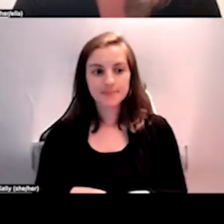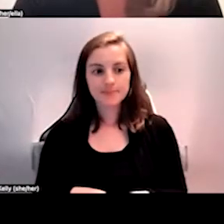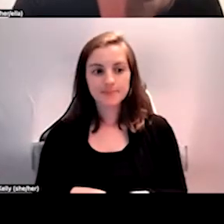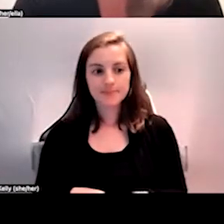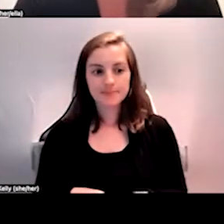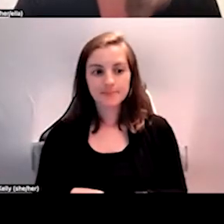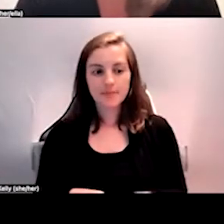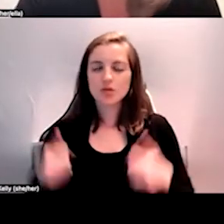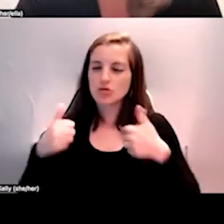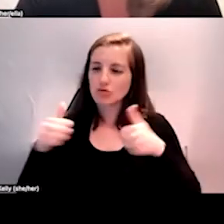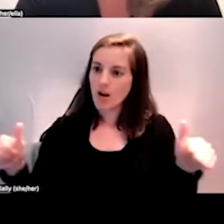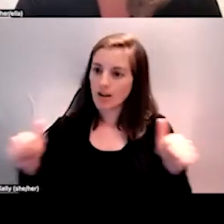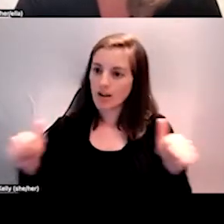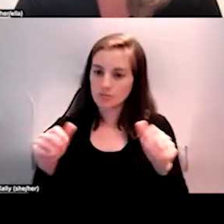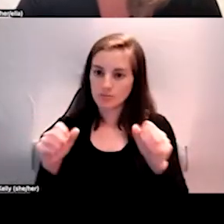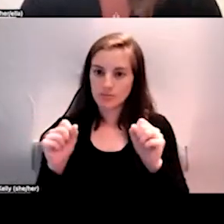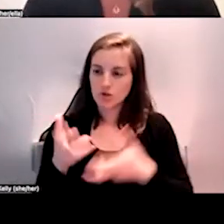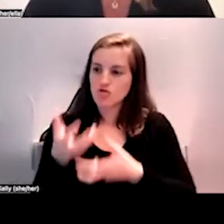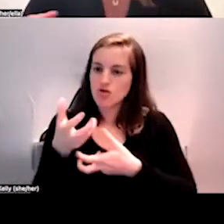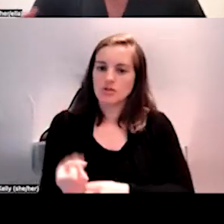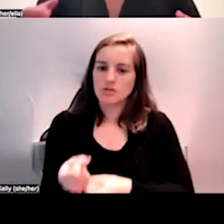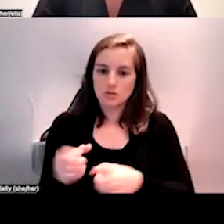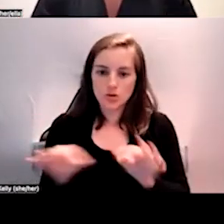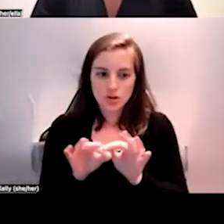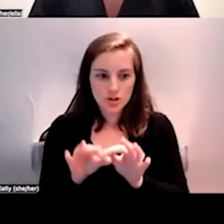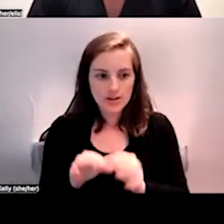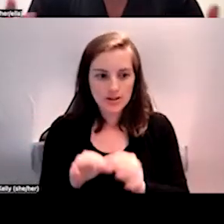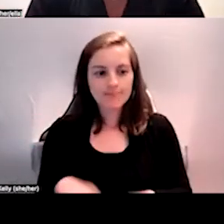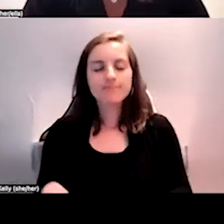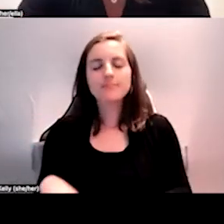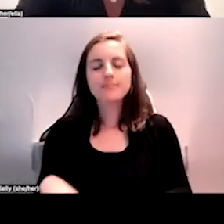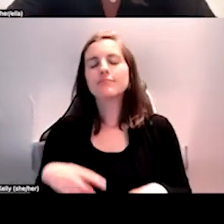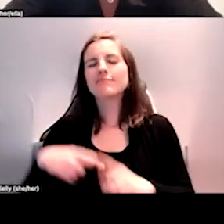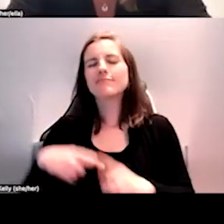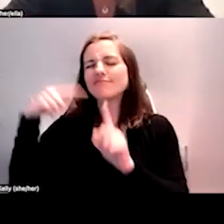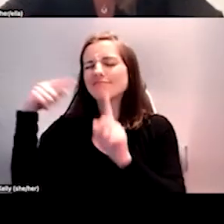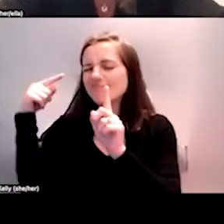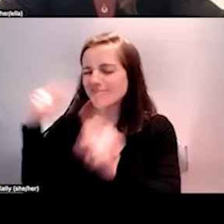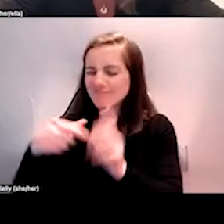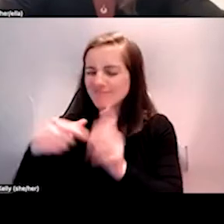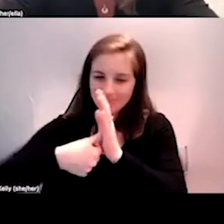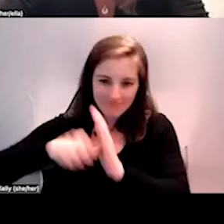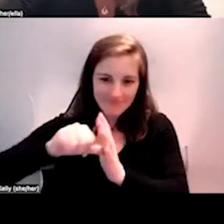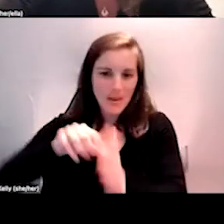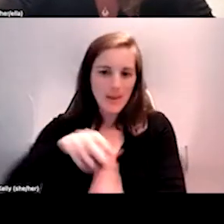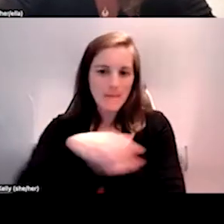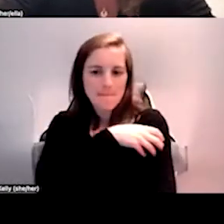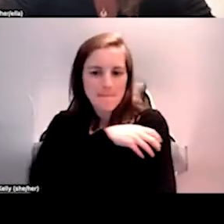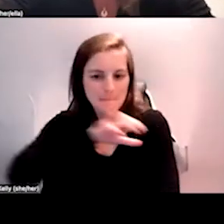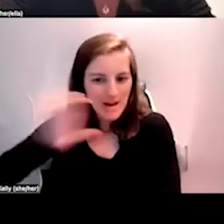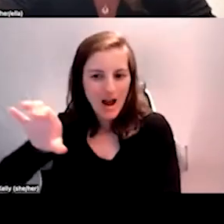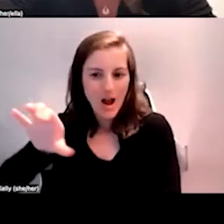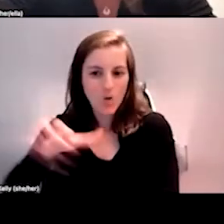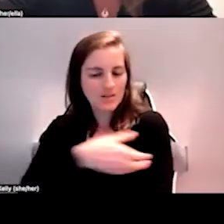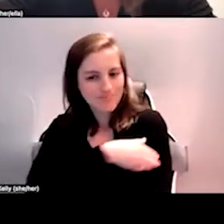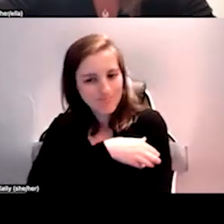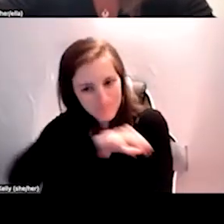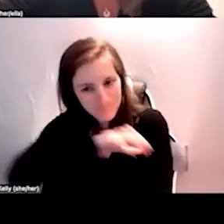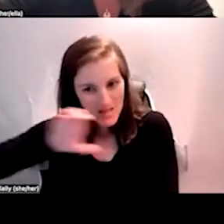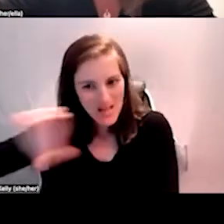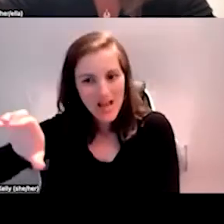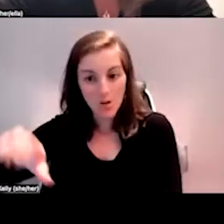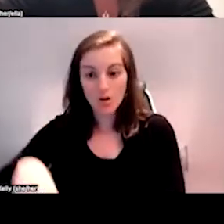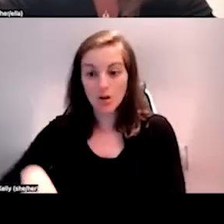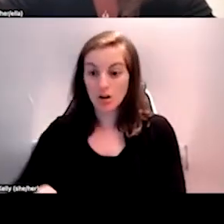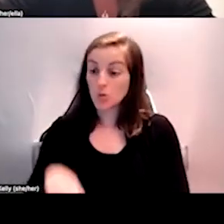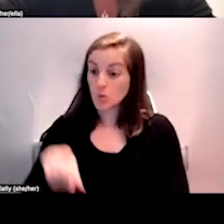and always, always, always focusing on empowerment. Here is what you are able to do to forward your care, and here's how I'll be a partner